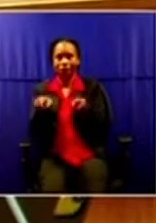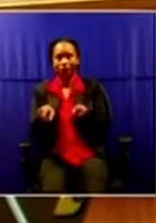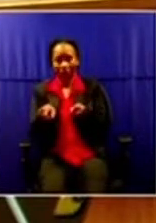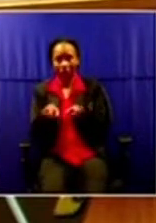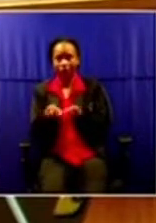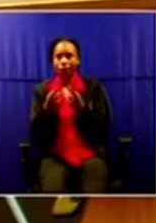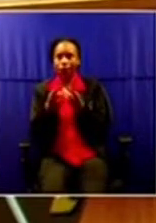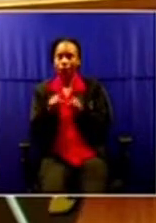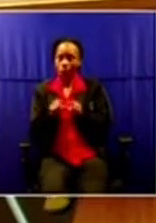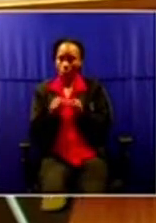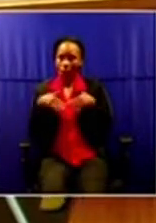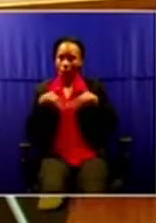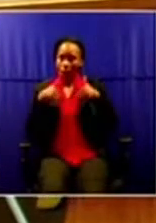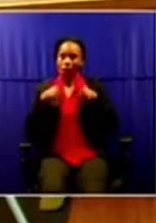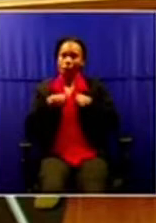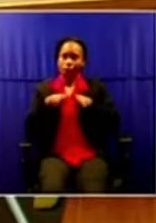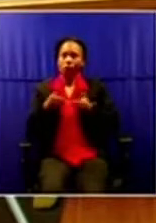provision.